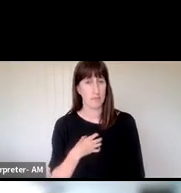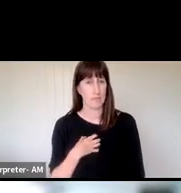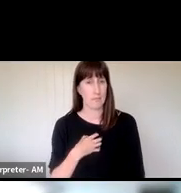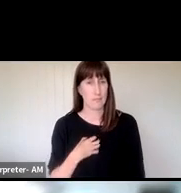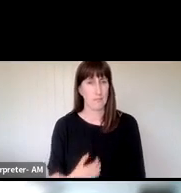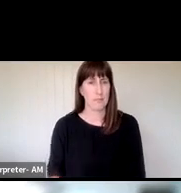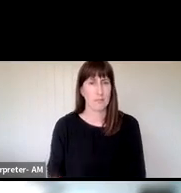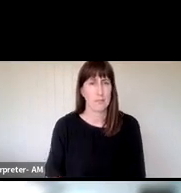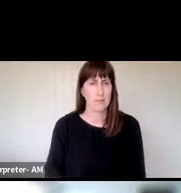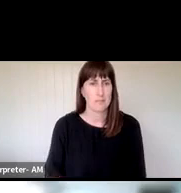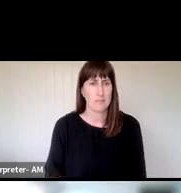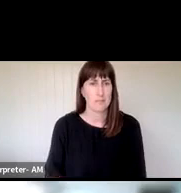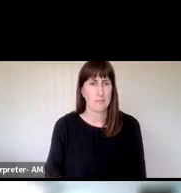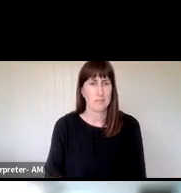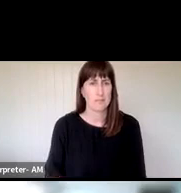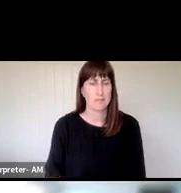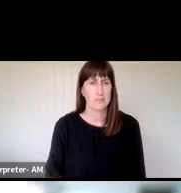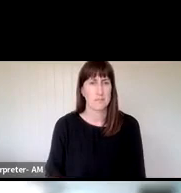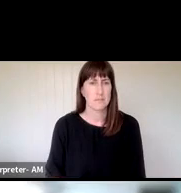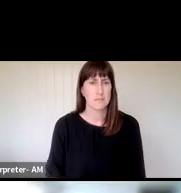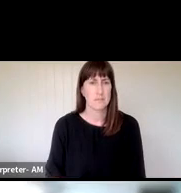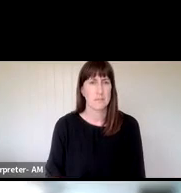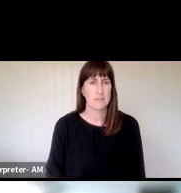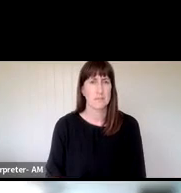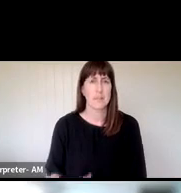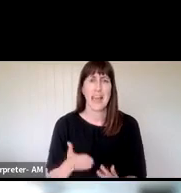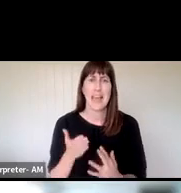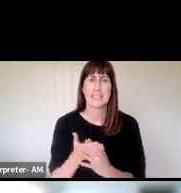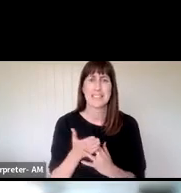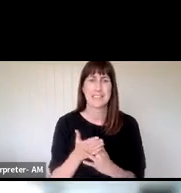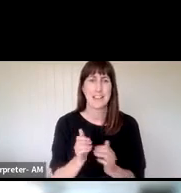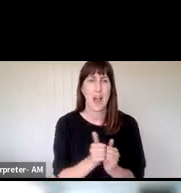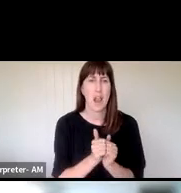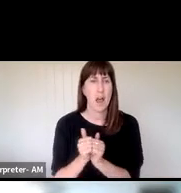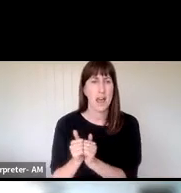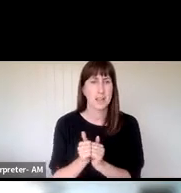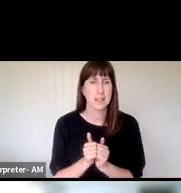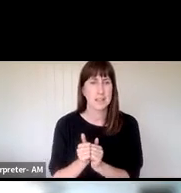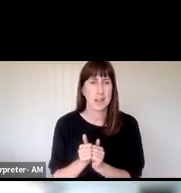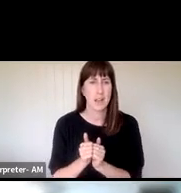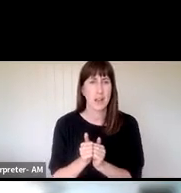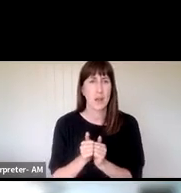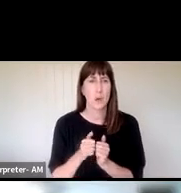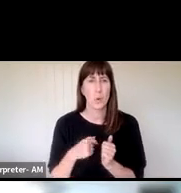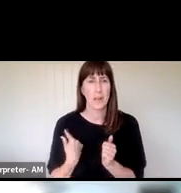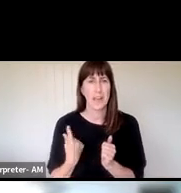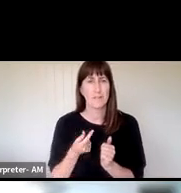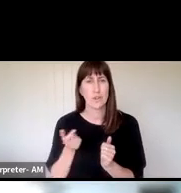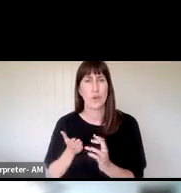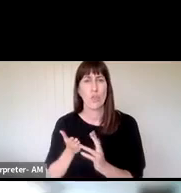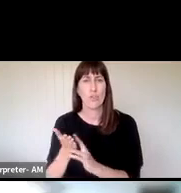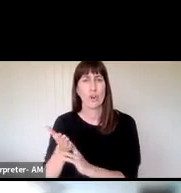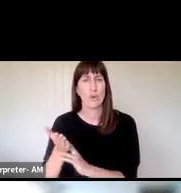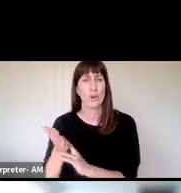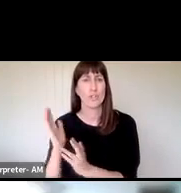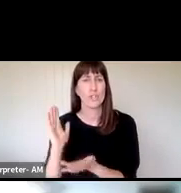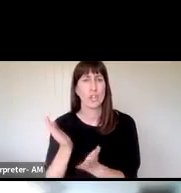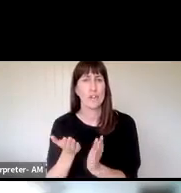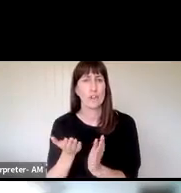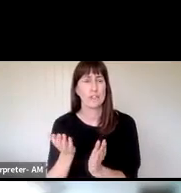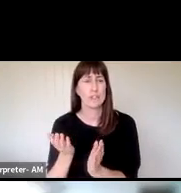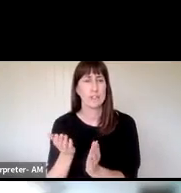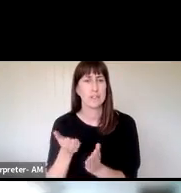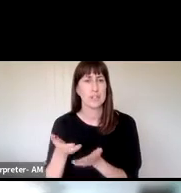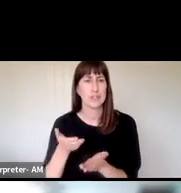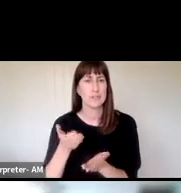the Access Alliance movement, because it had to go, we had to go through a service provider And they're not